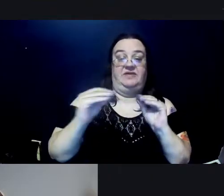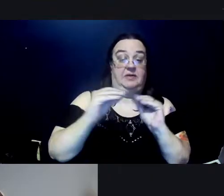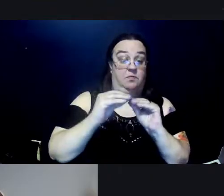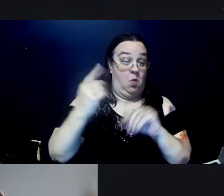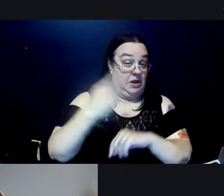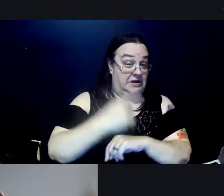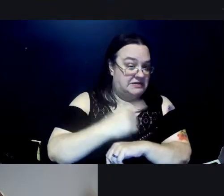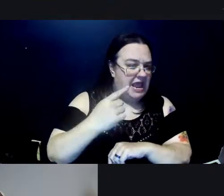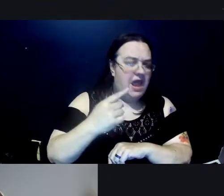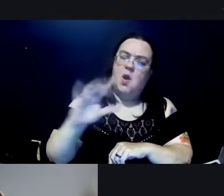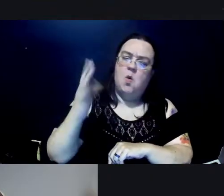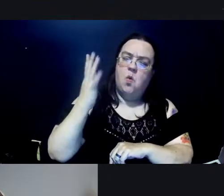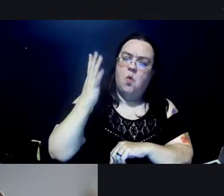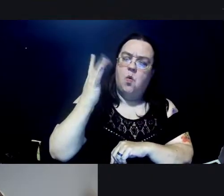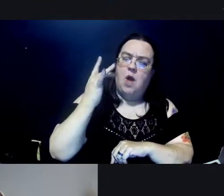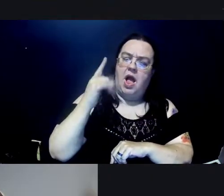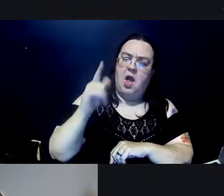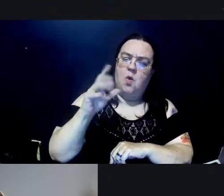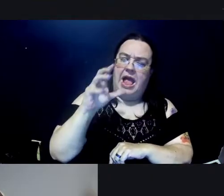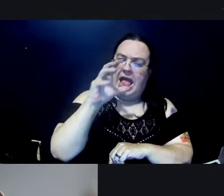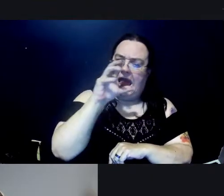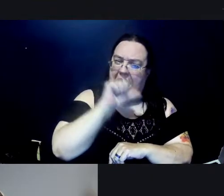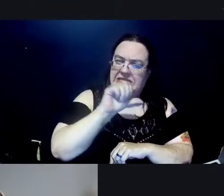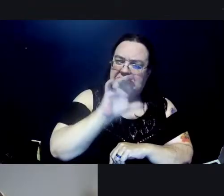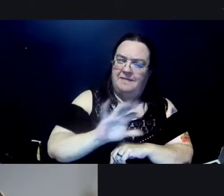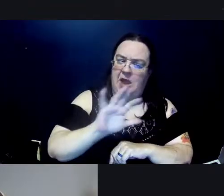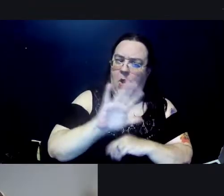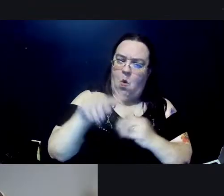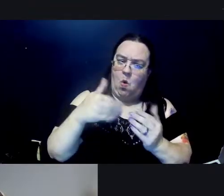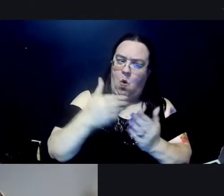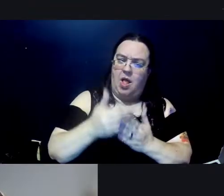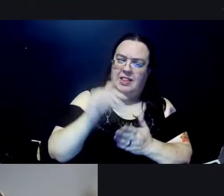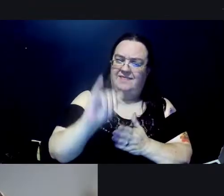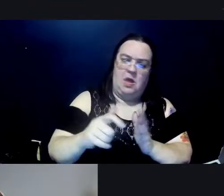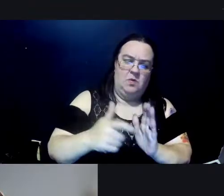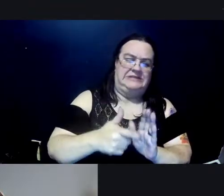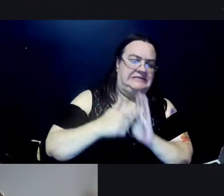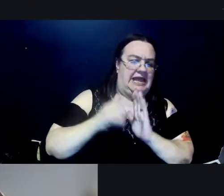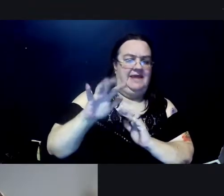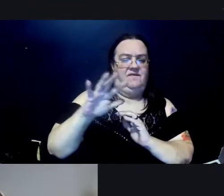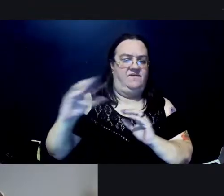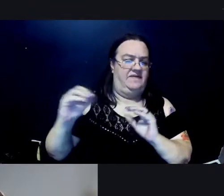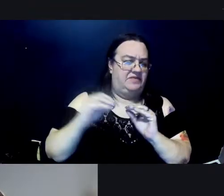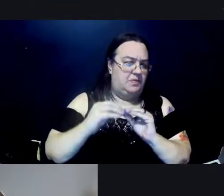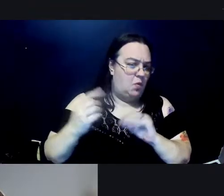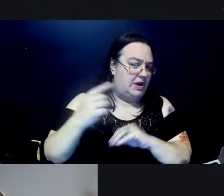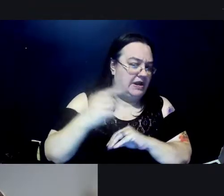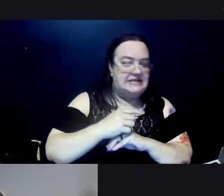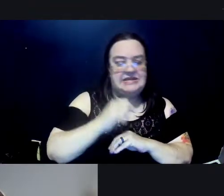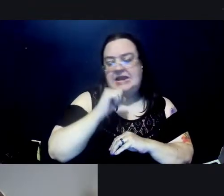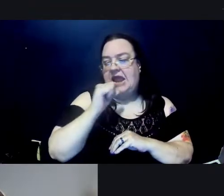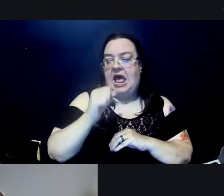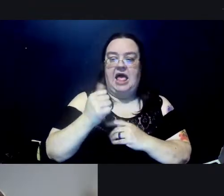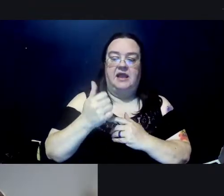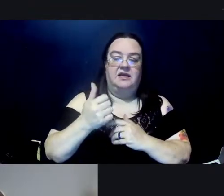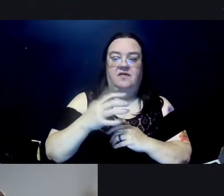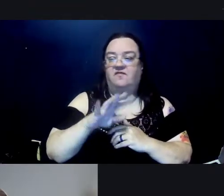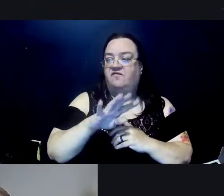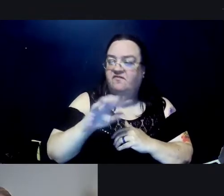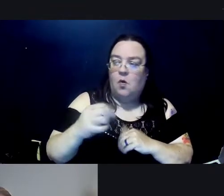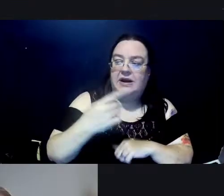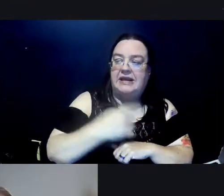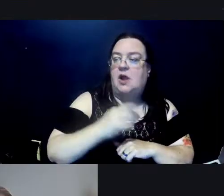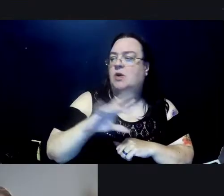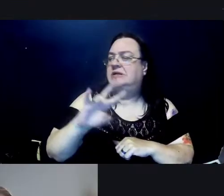you estimate that all of that will take 50 more days and not, let's say, 40 or 70? I mean, what is magical about the